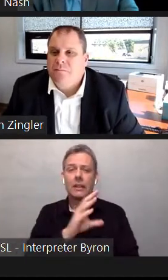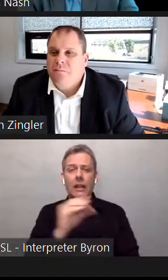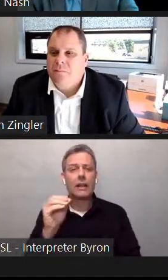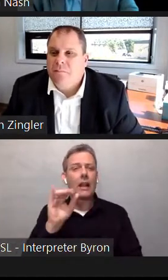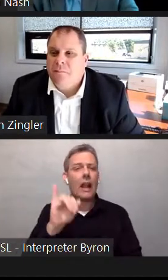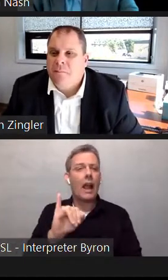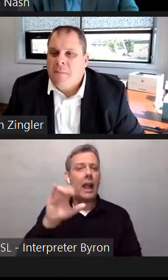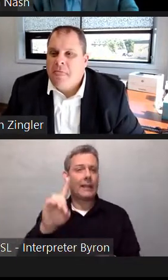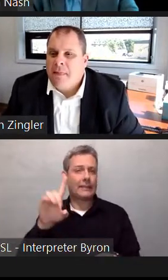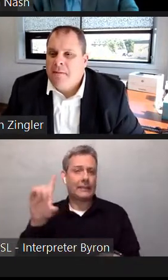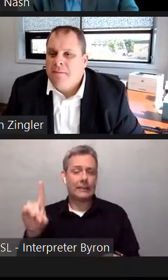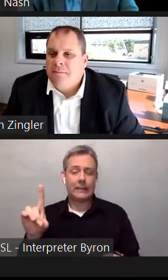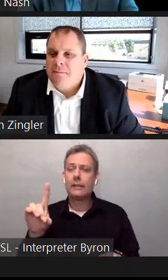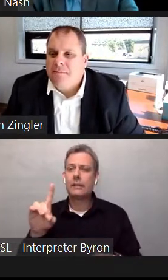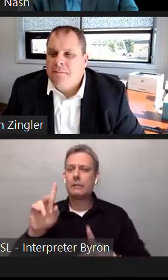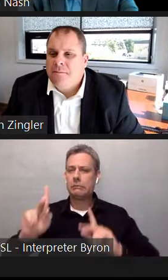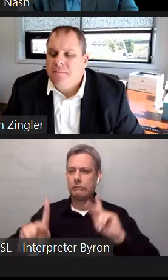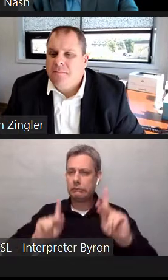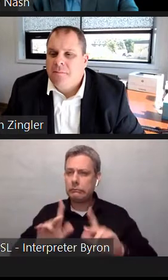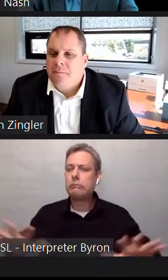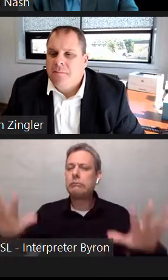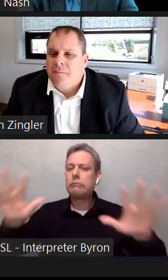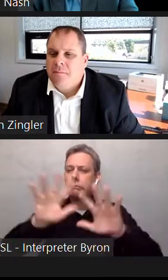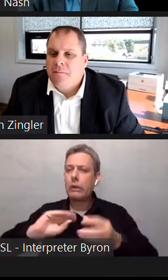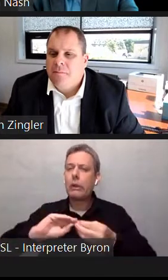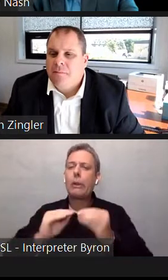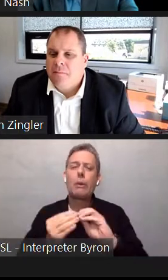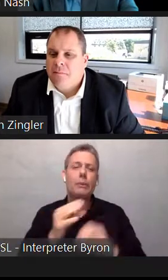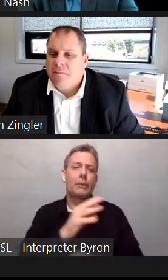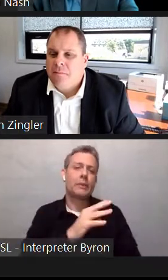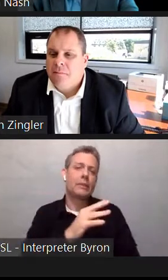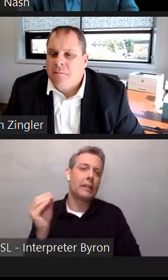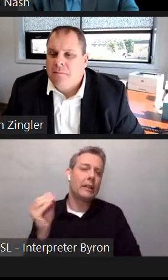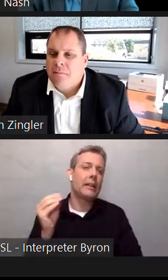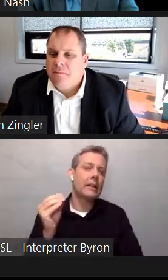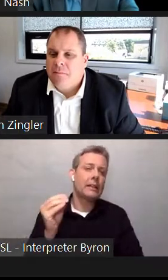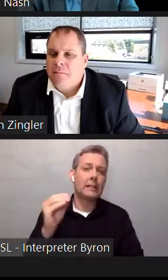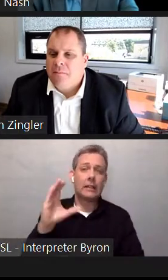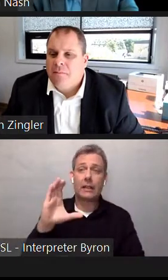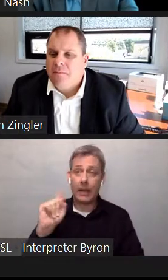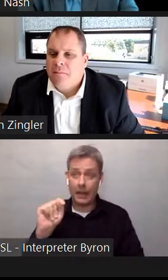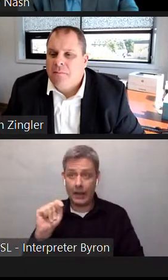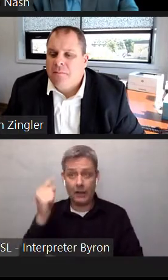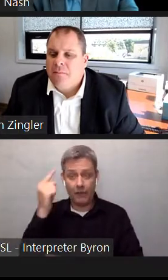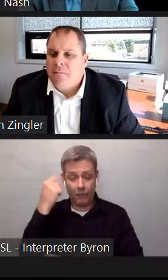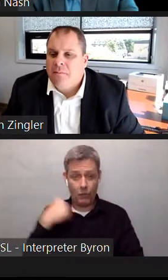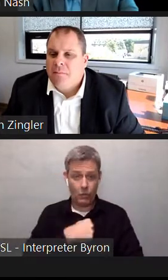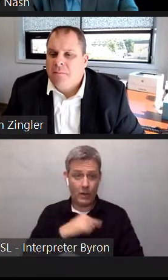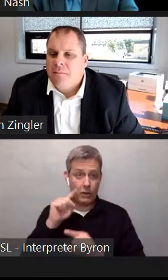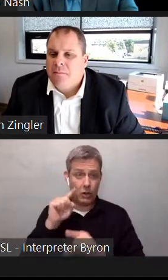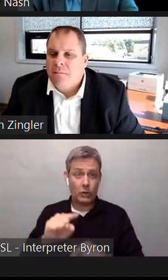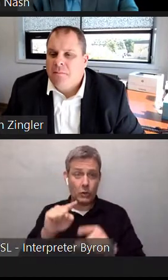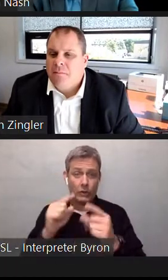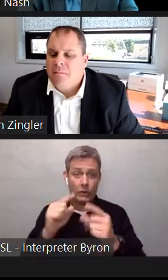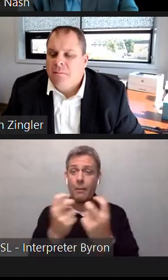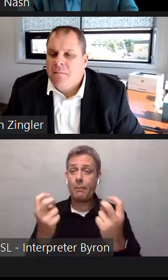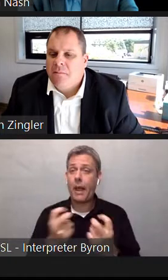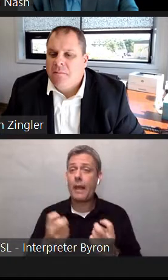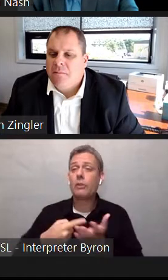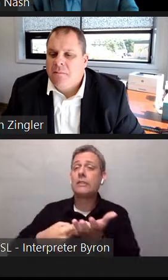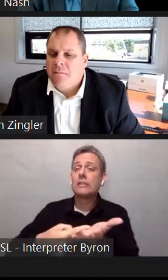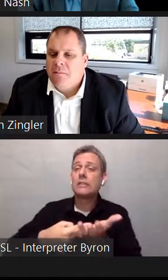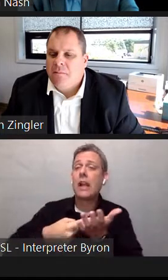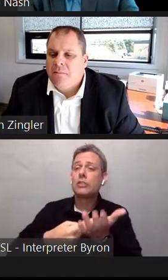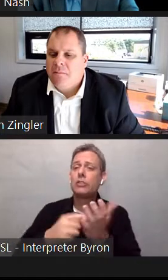specifically the ARC of North Carolina and MARC Inc. in Manchester, Connecticut, as we go into our panel discussion. And so with